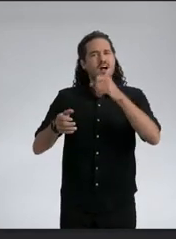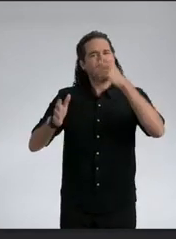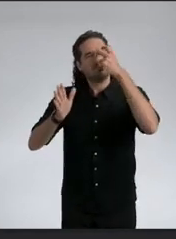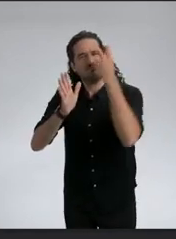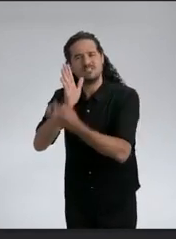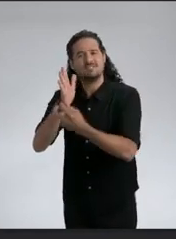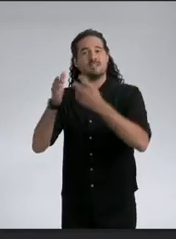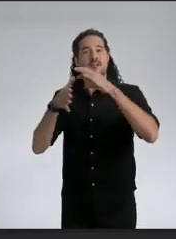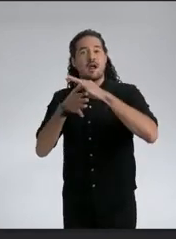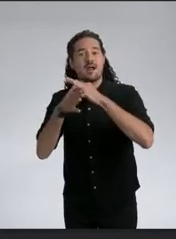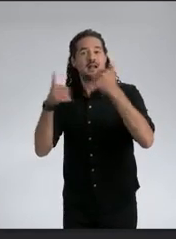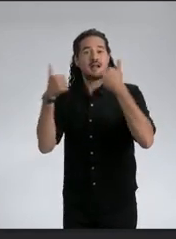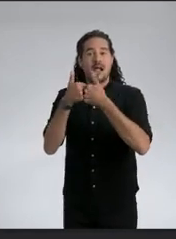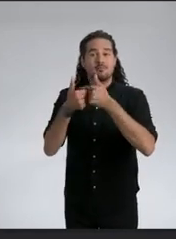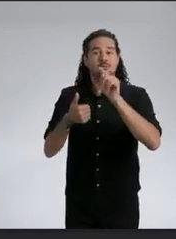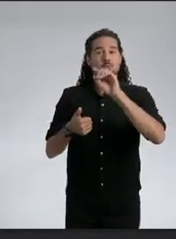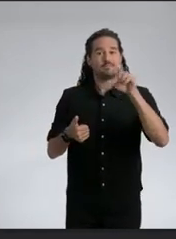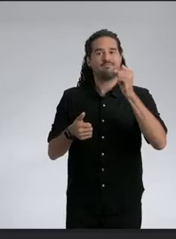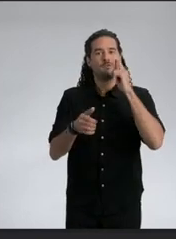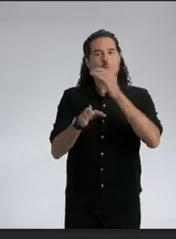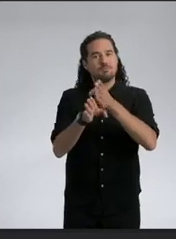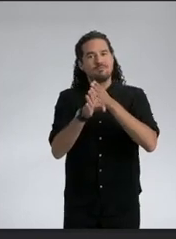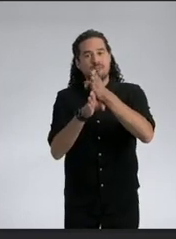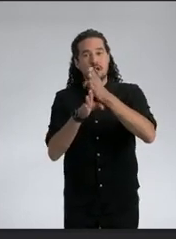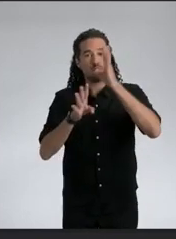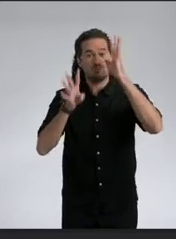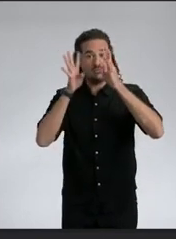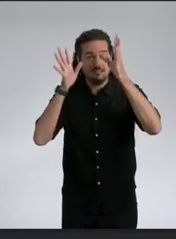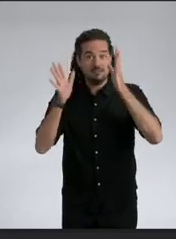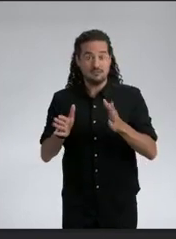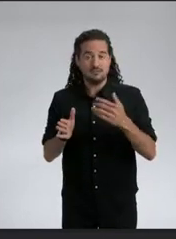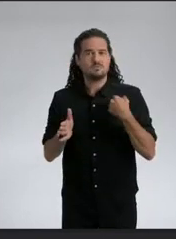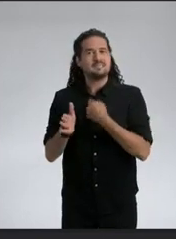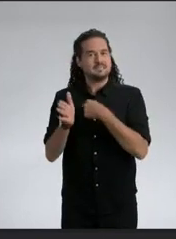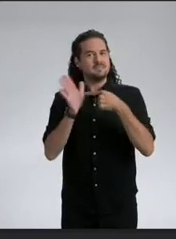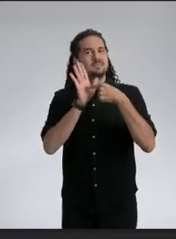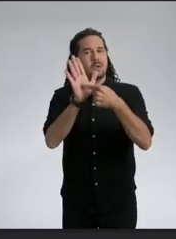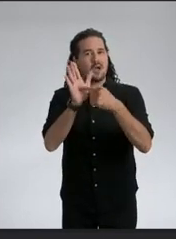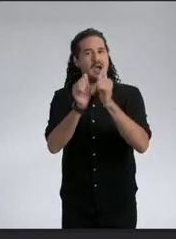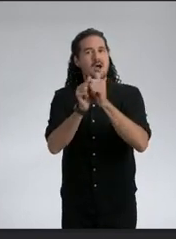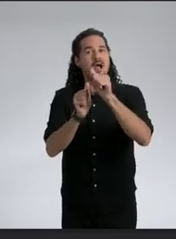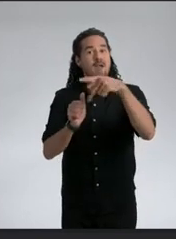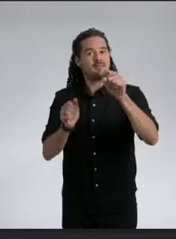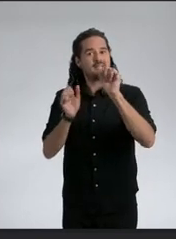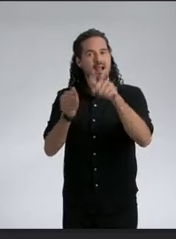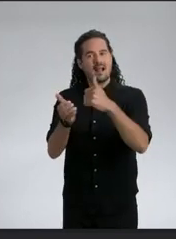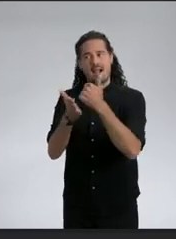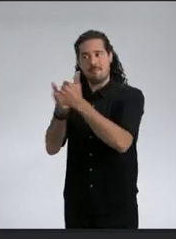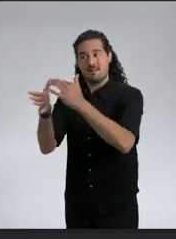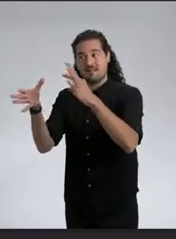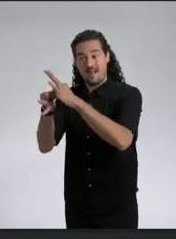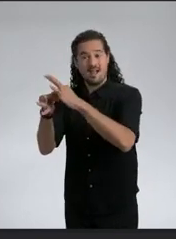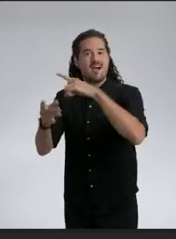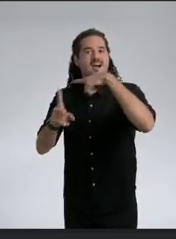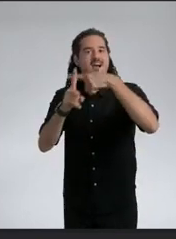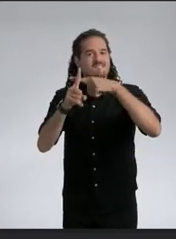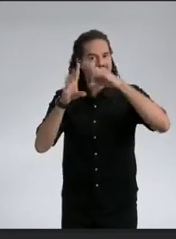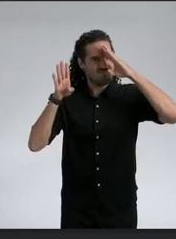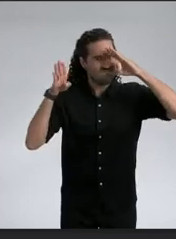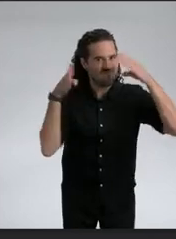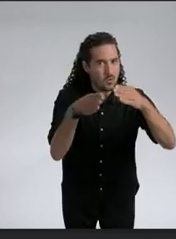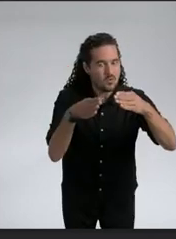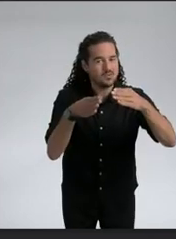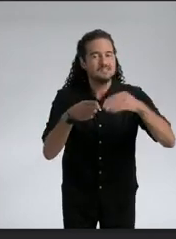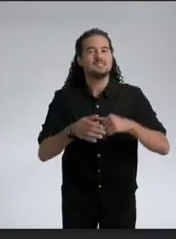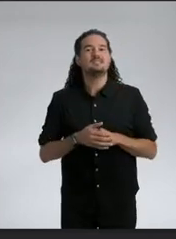creators. We've shown you how your apps can help users connect while still focusing on the things that matter most. What you've